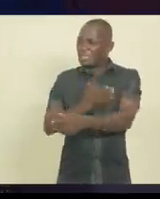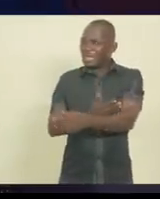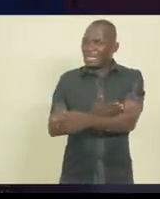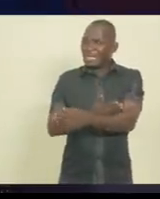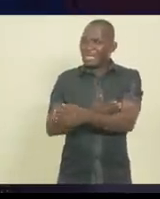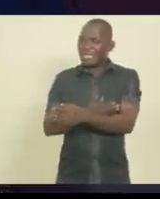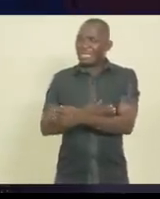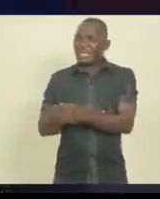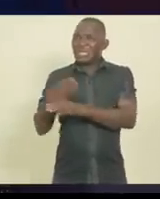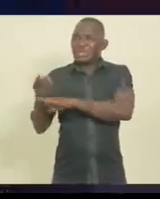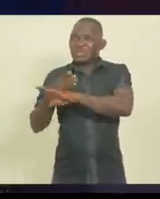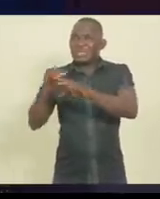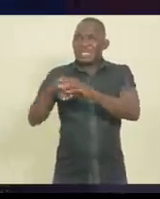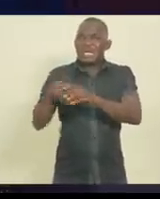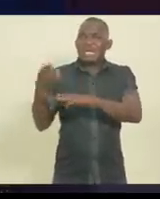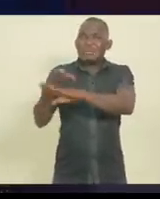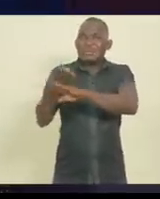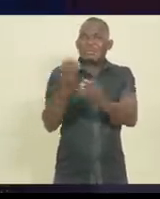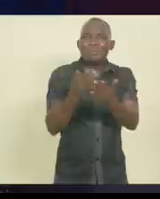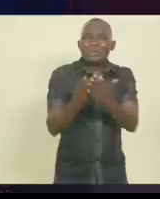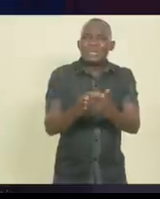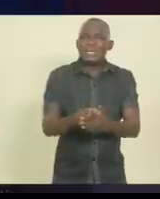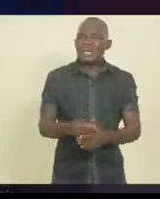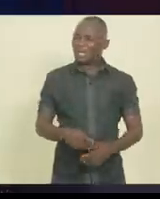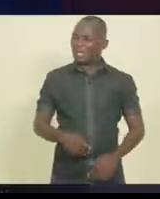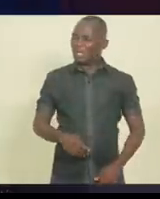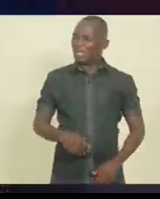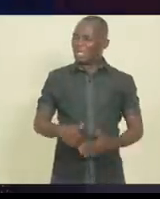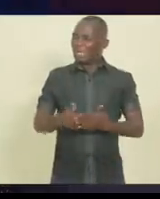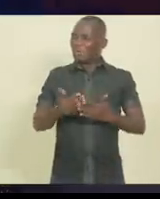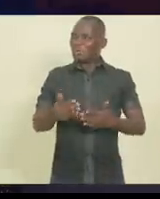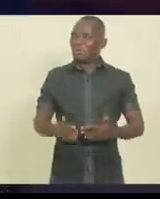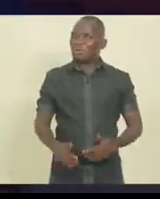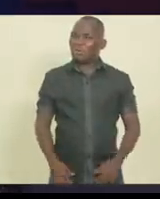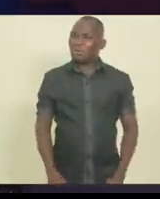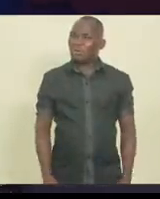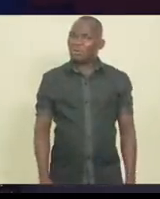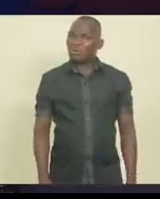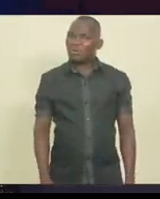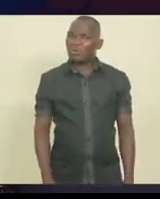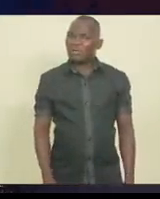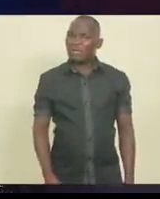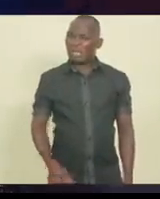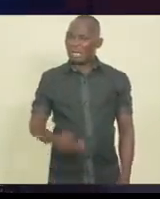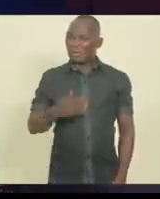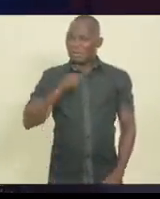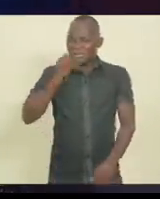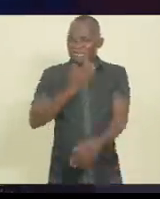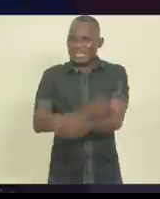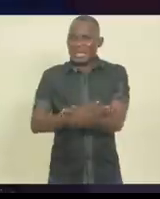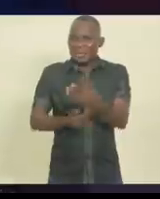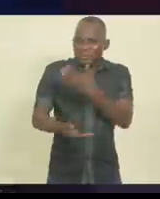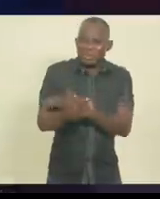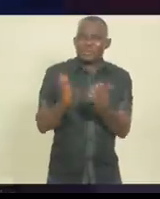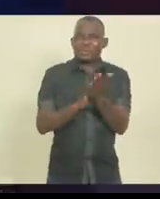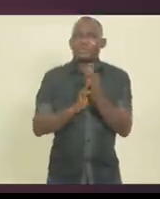No! He goes to school every morning. He dresses up from school every morning. No. My son doesn't do